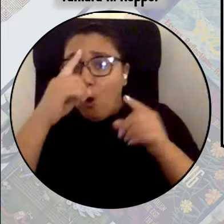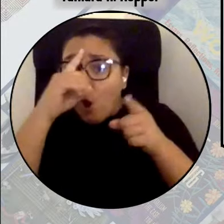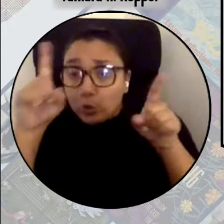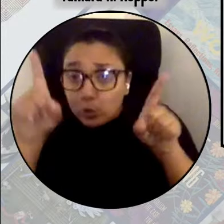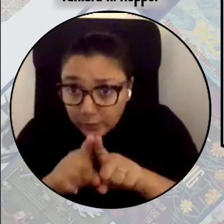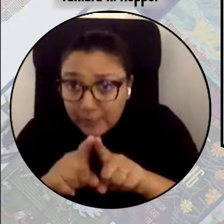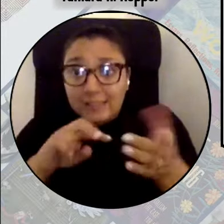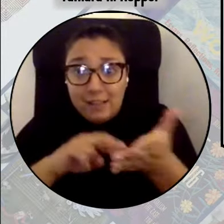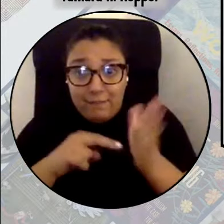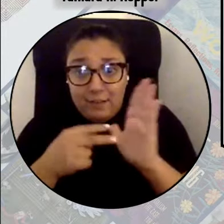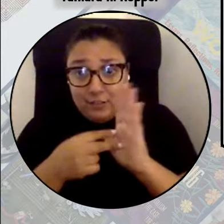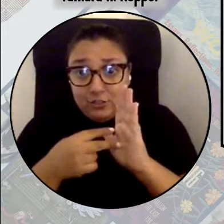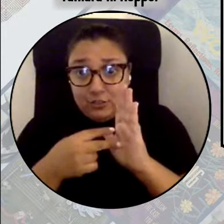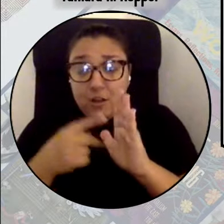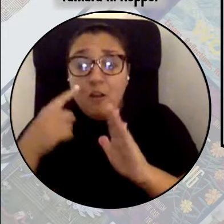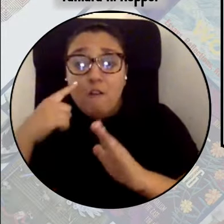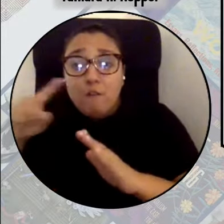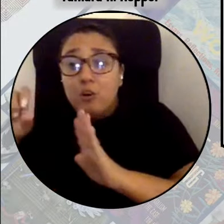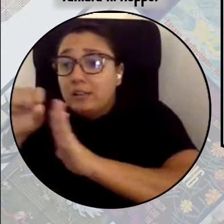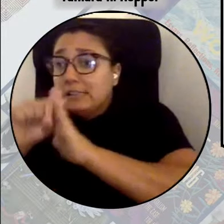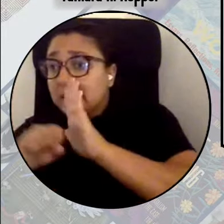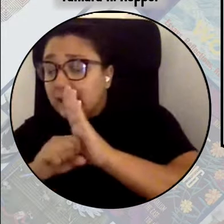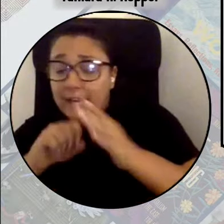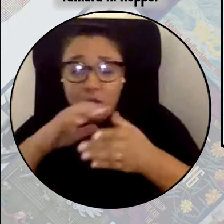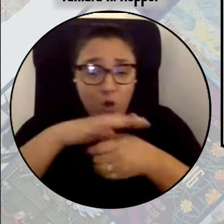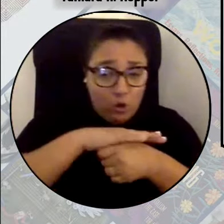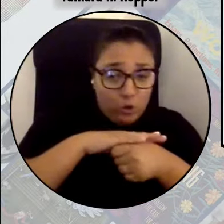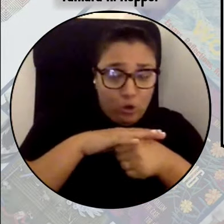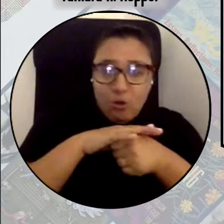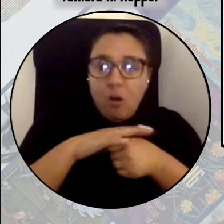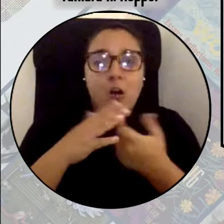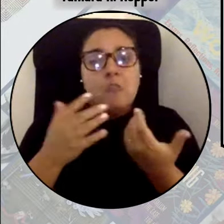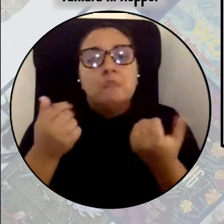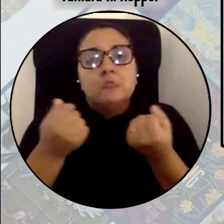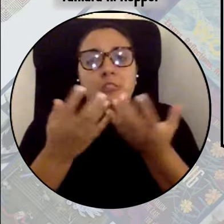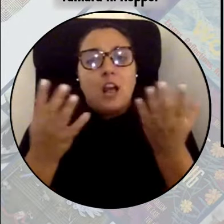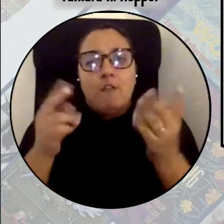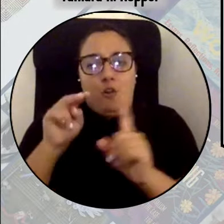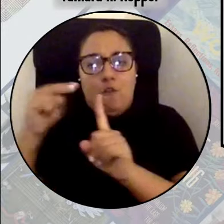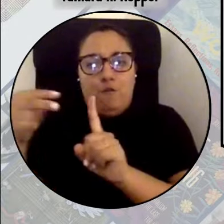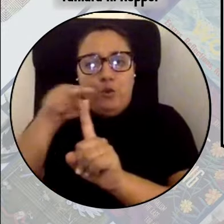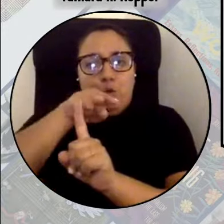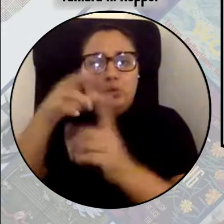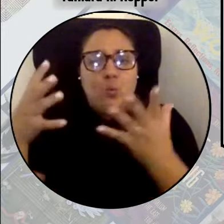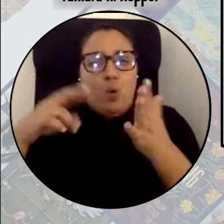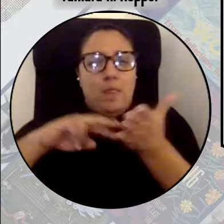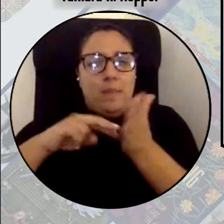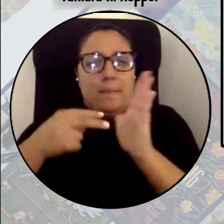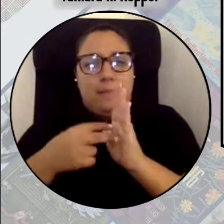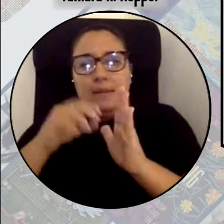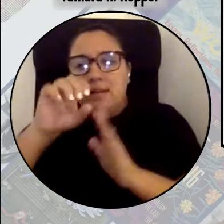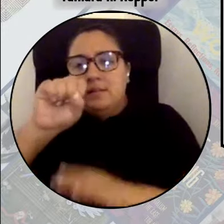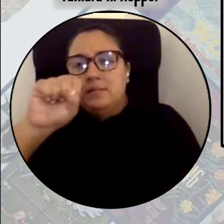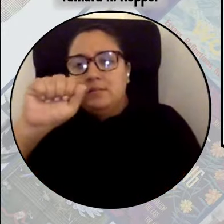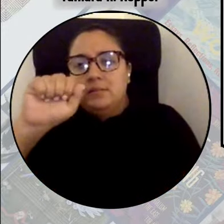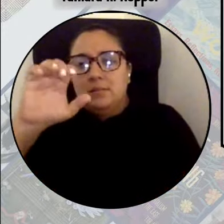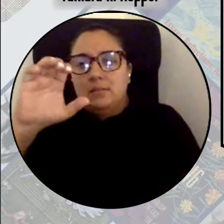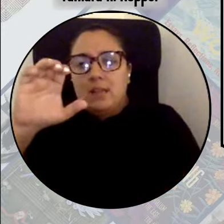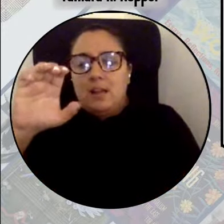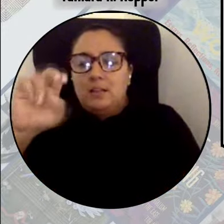will use the same one, but there's a lot of different approaches to how to interpret what a sanctuary city is, right? Now,